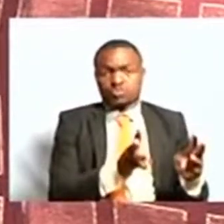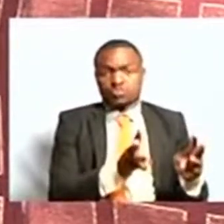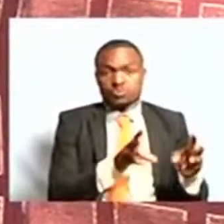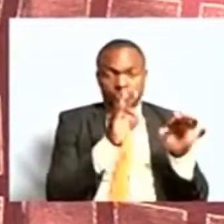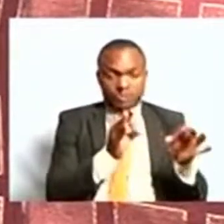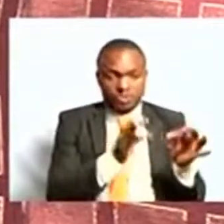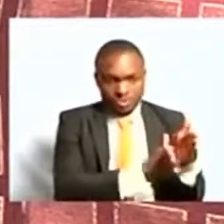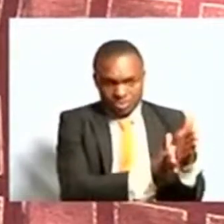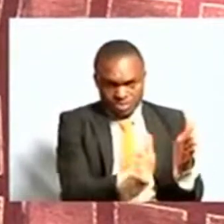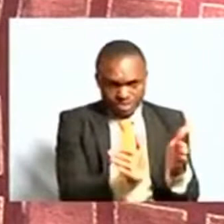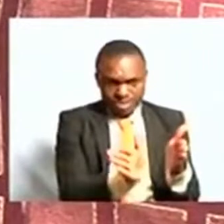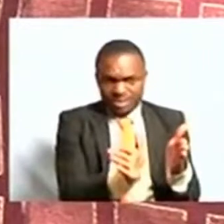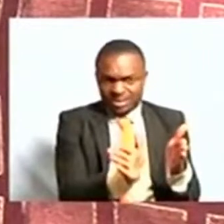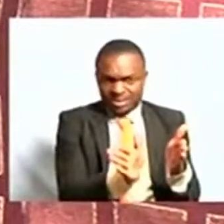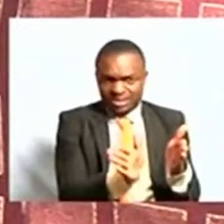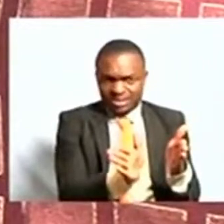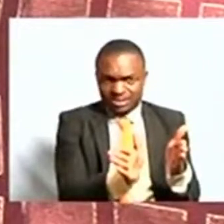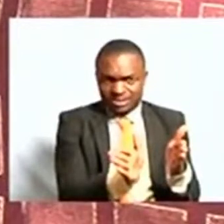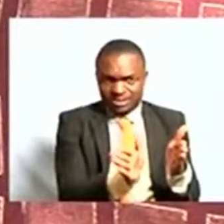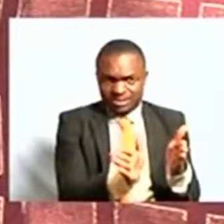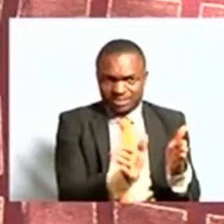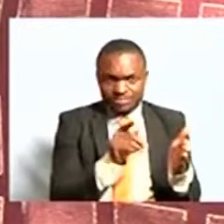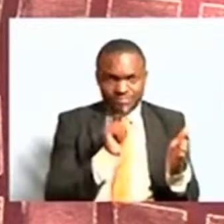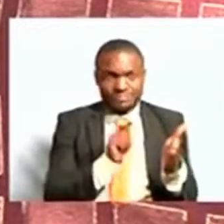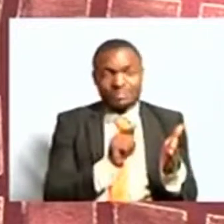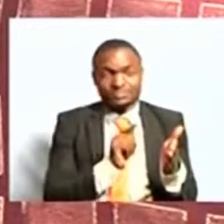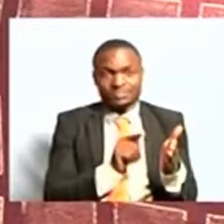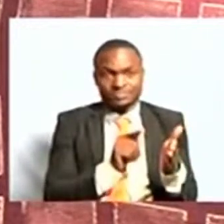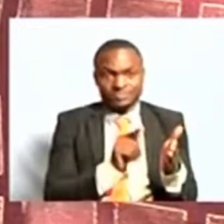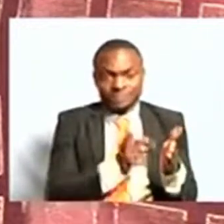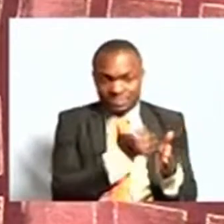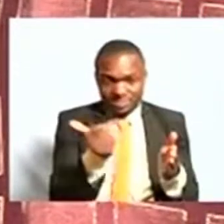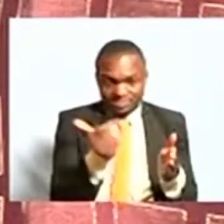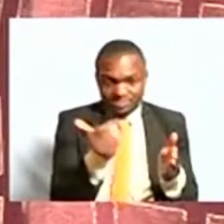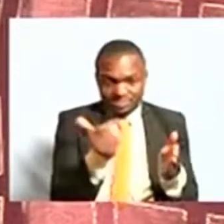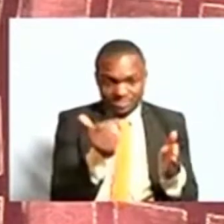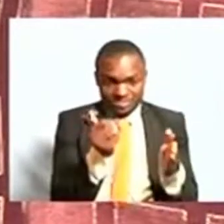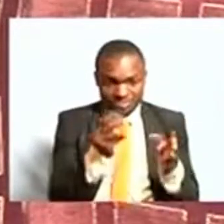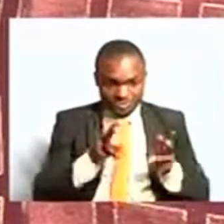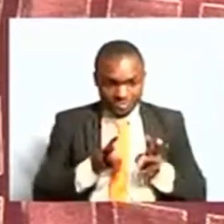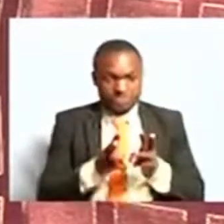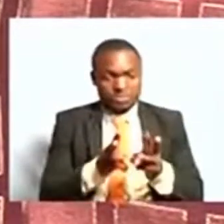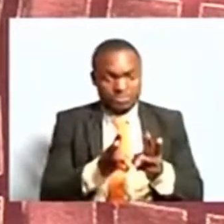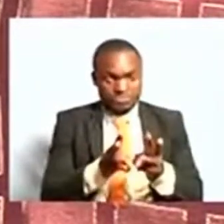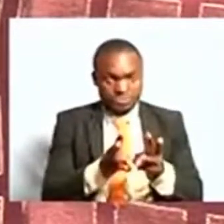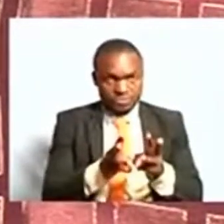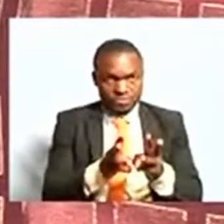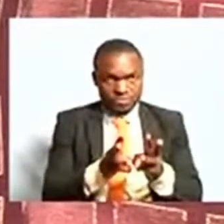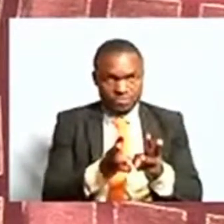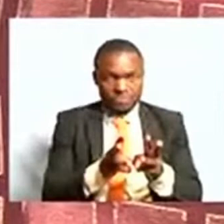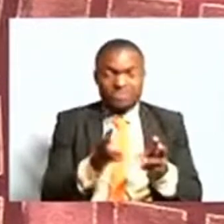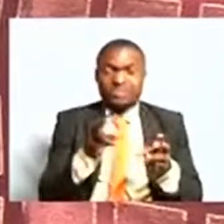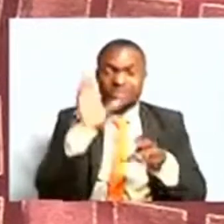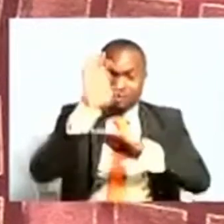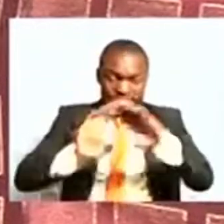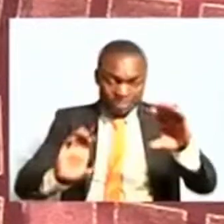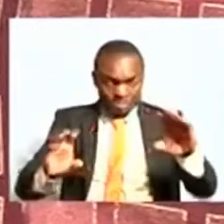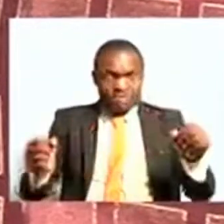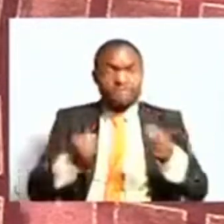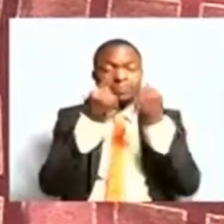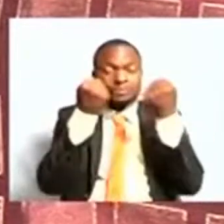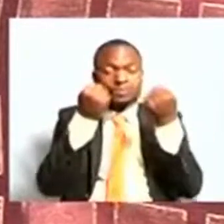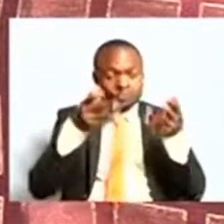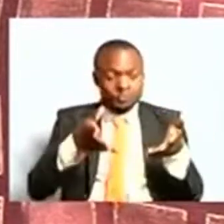get to the other side, the other lane. This is one of the major causes of accidents